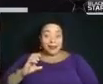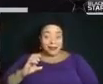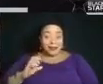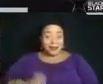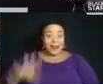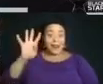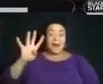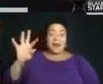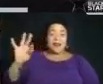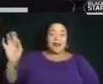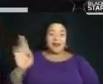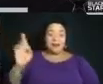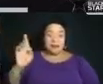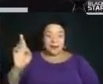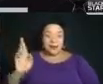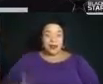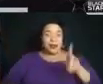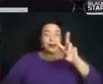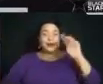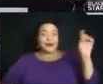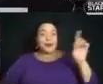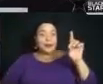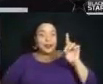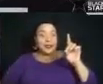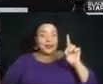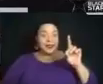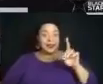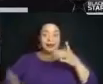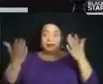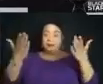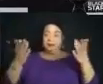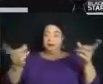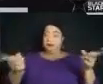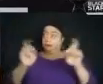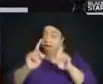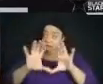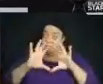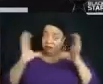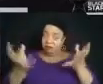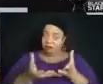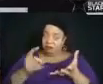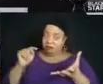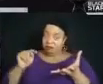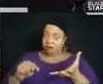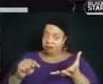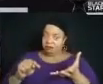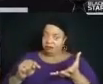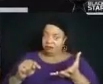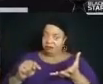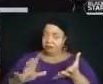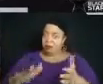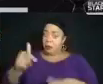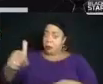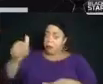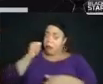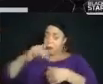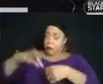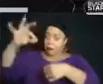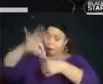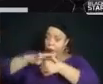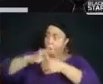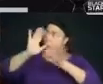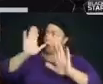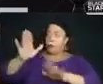fairly and denied 32 million people just last year a $15 an hour minimum living wage, we won't